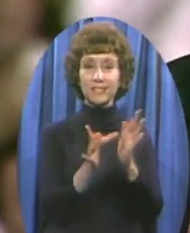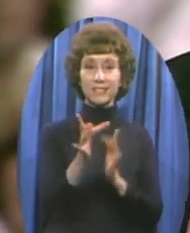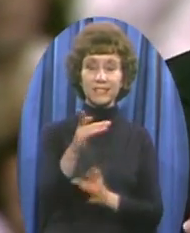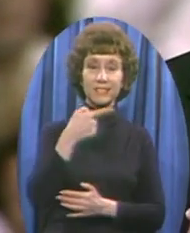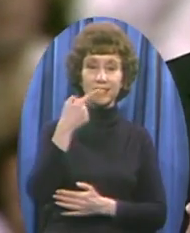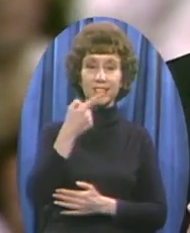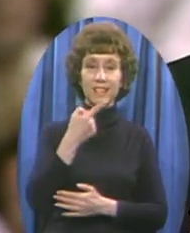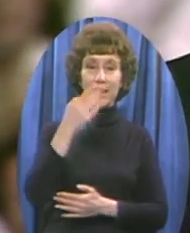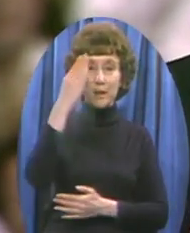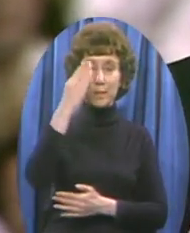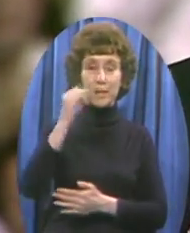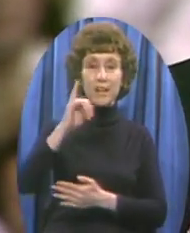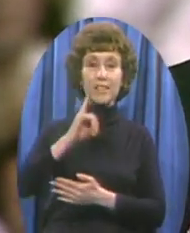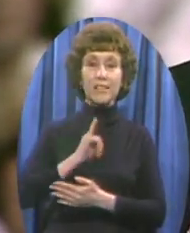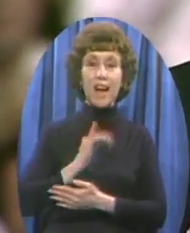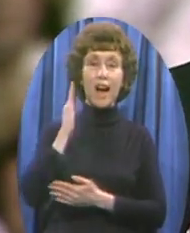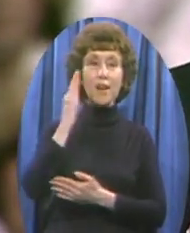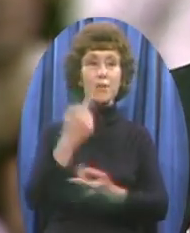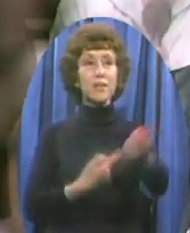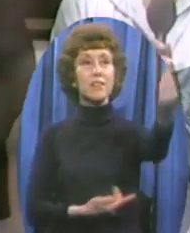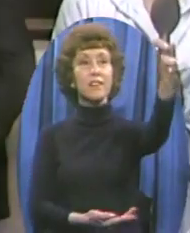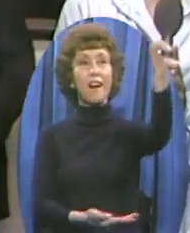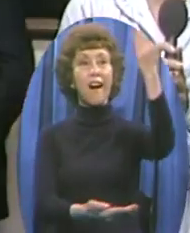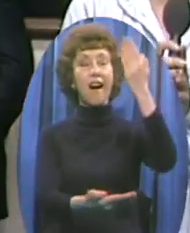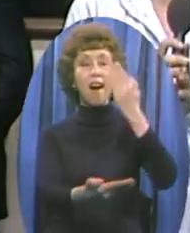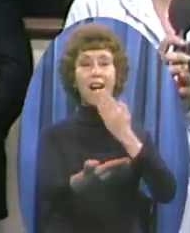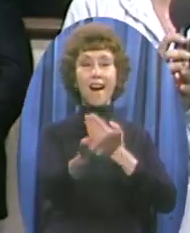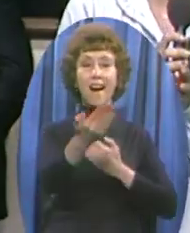one, 'cause I'll